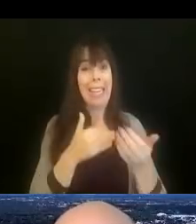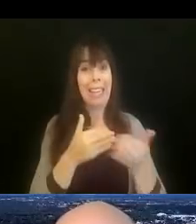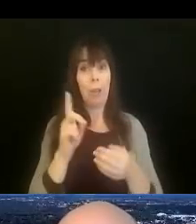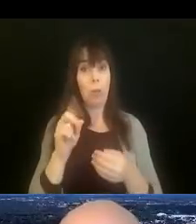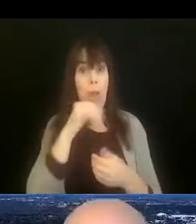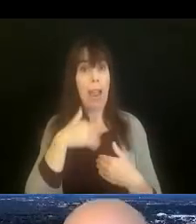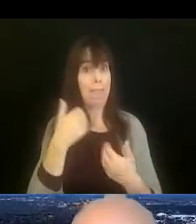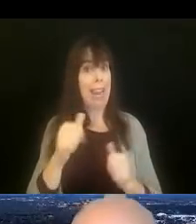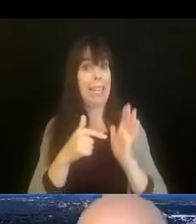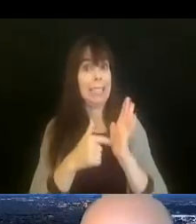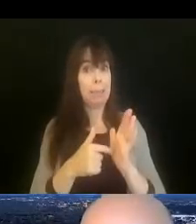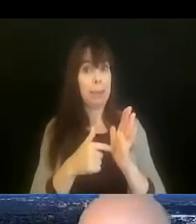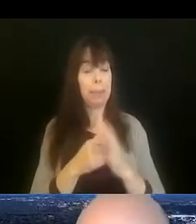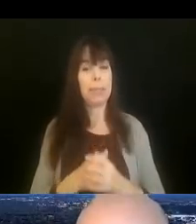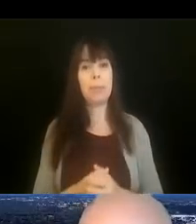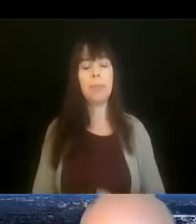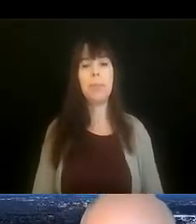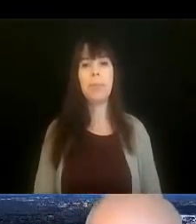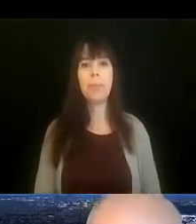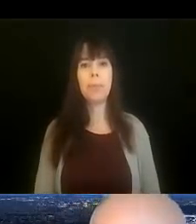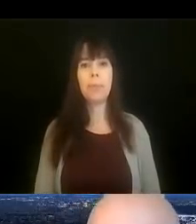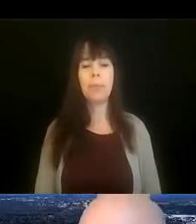any symptoms.